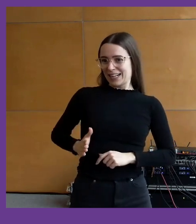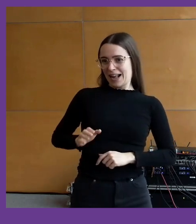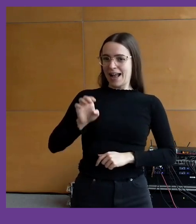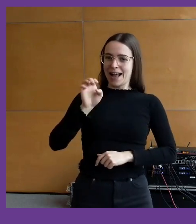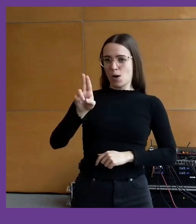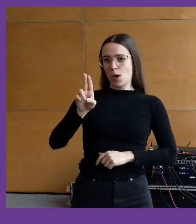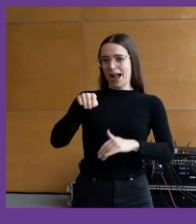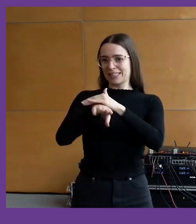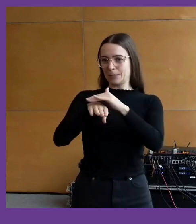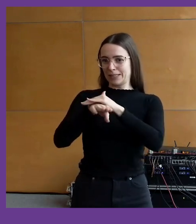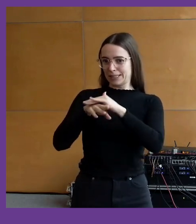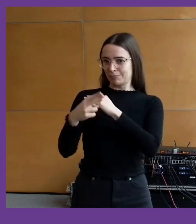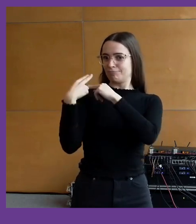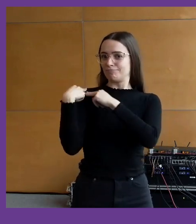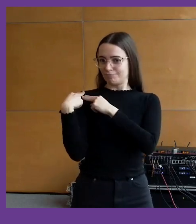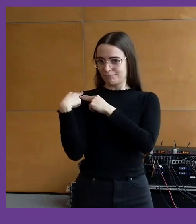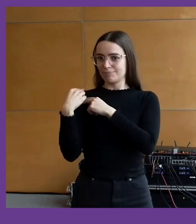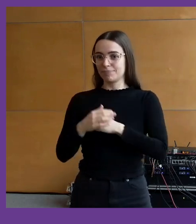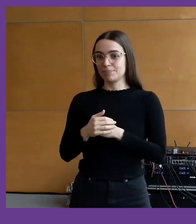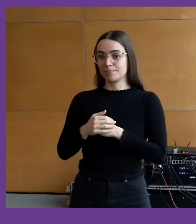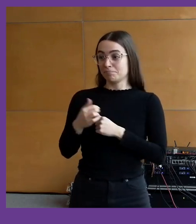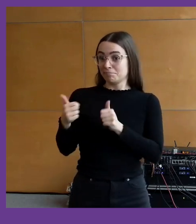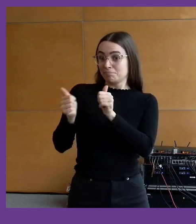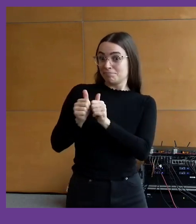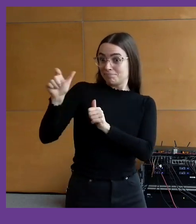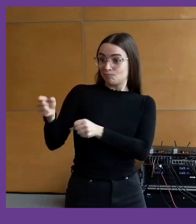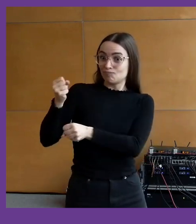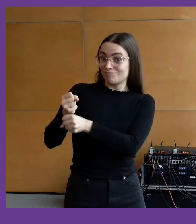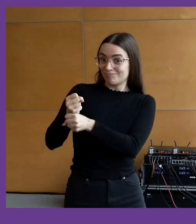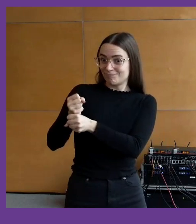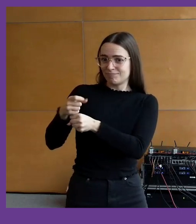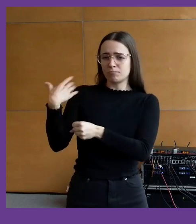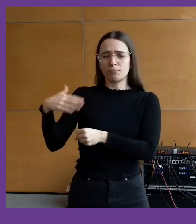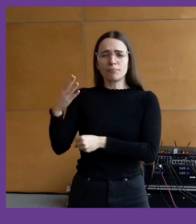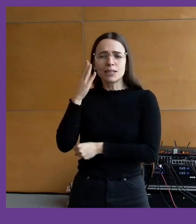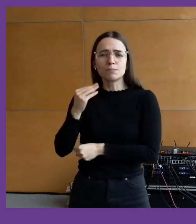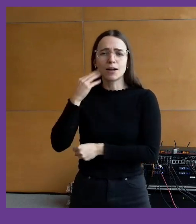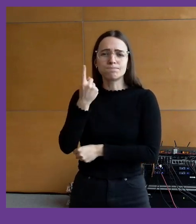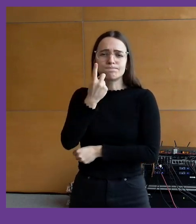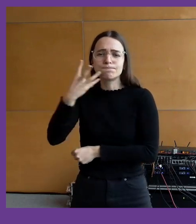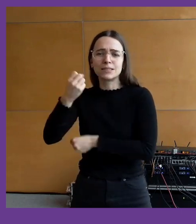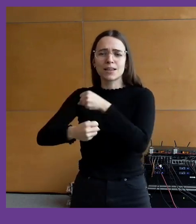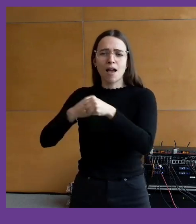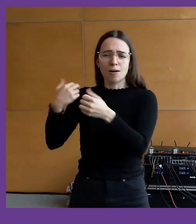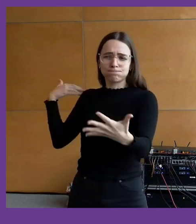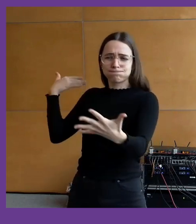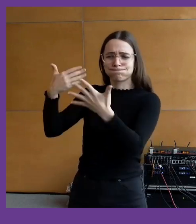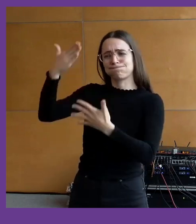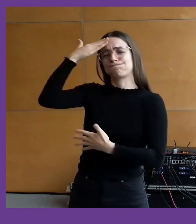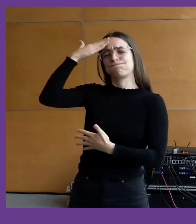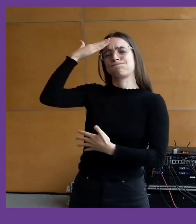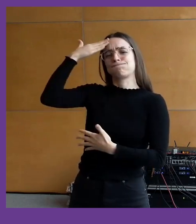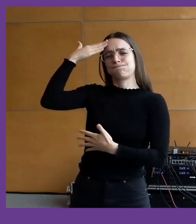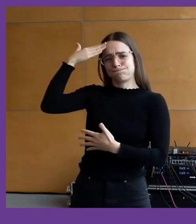expert on disability and inclusion in the European Commission, and she is the representative of